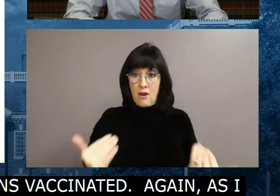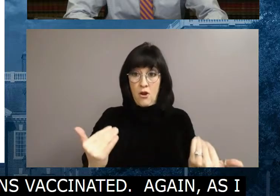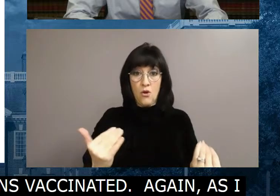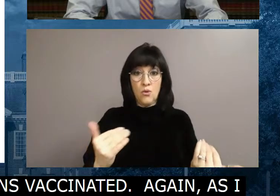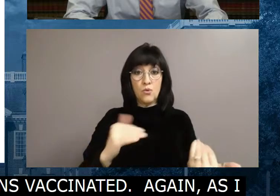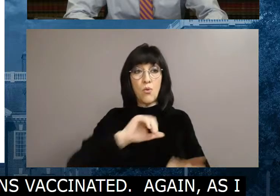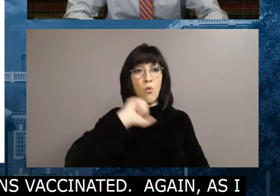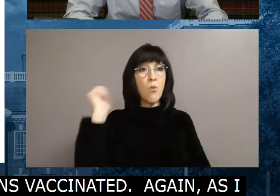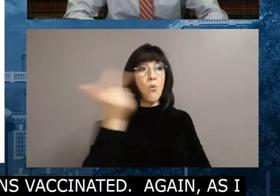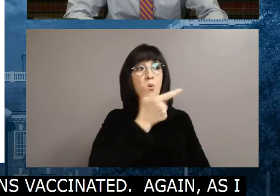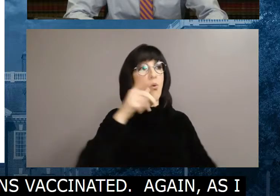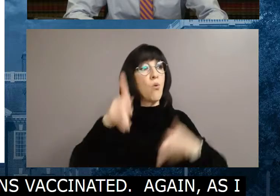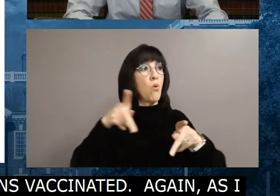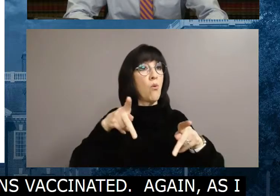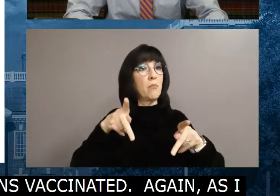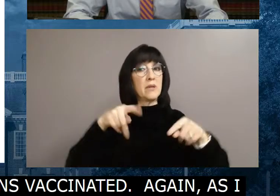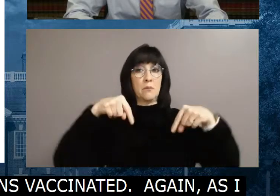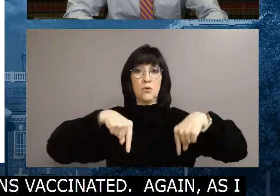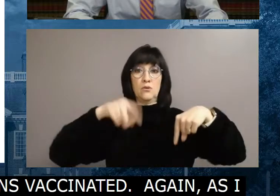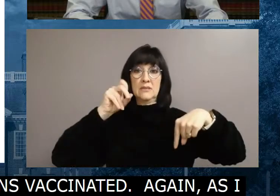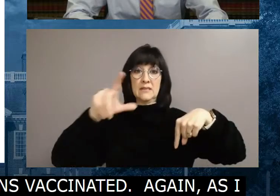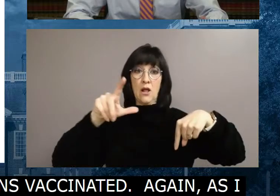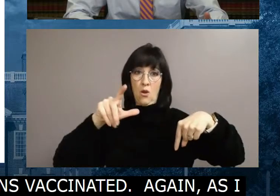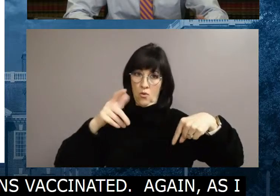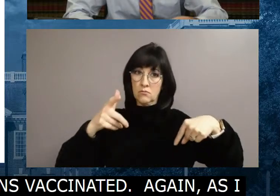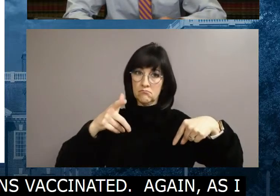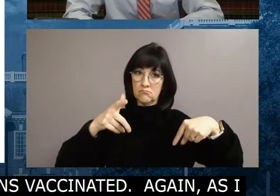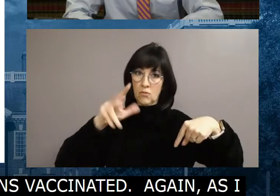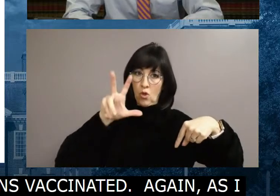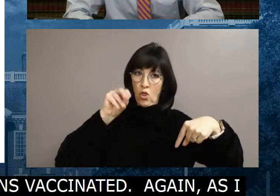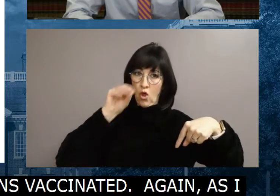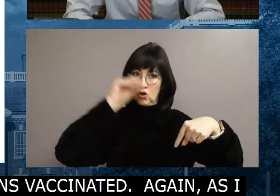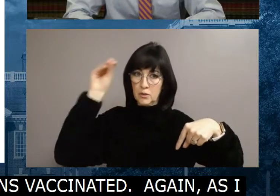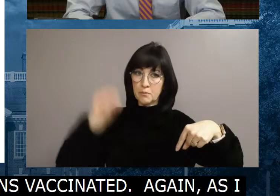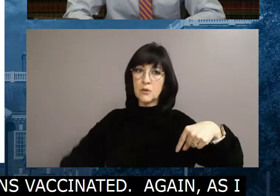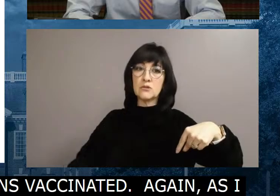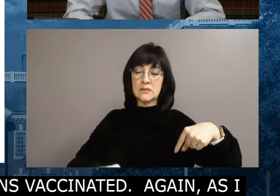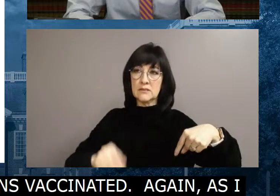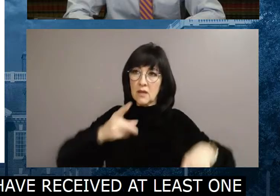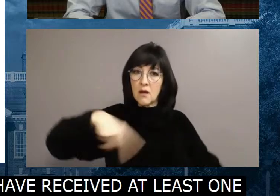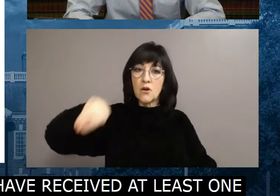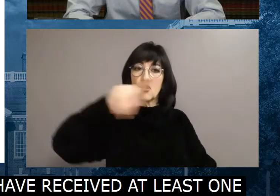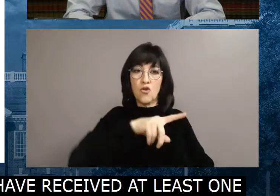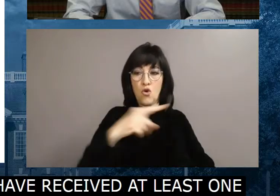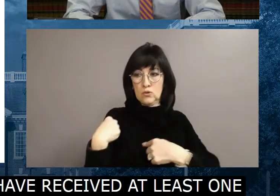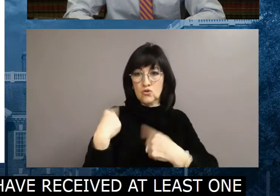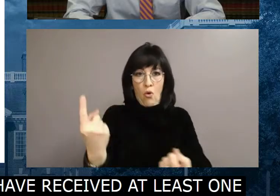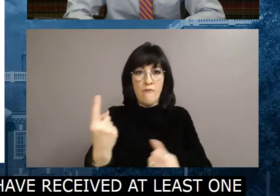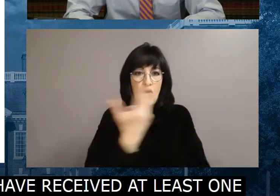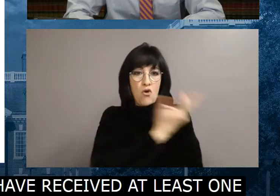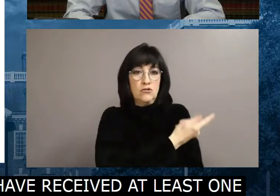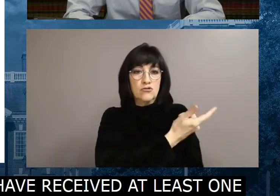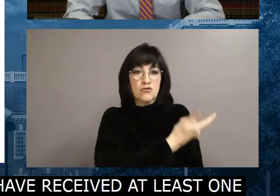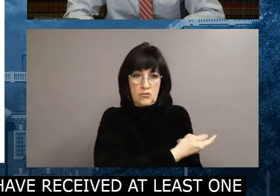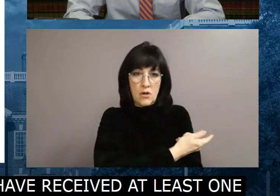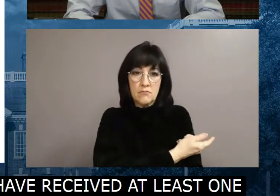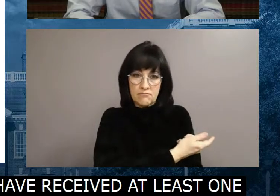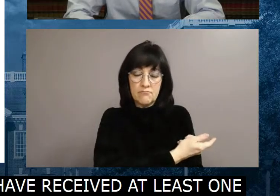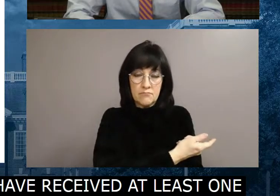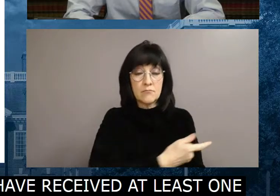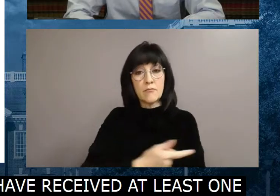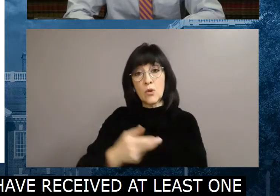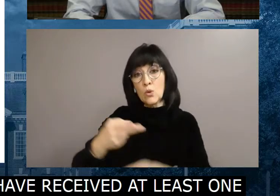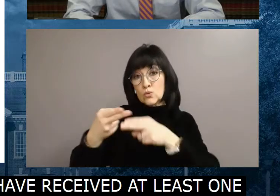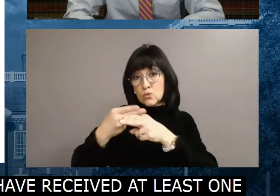one shot, and that's a really good thing. We do have Johnson & Johnson one-shot vaccination